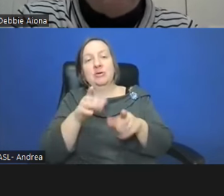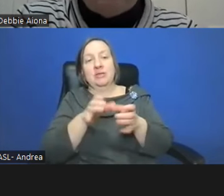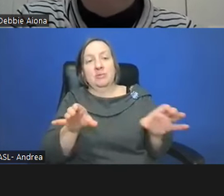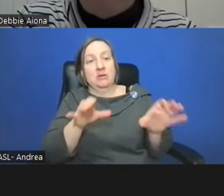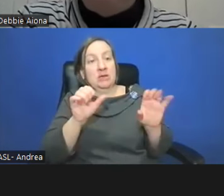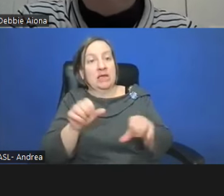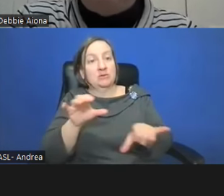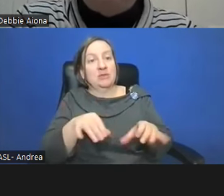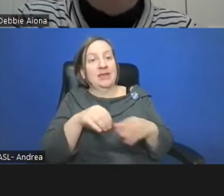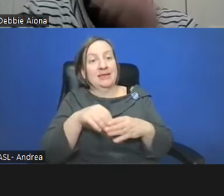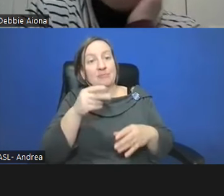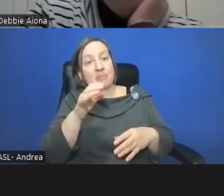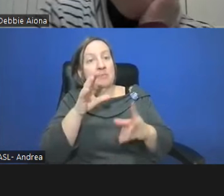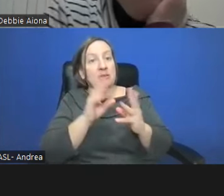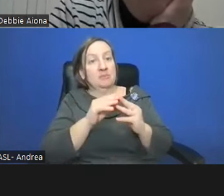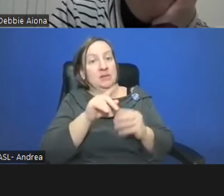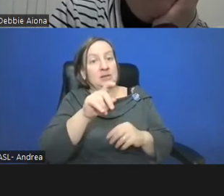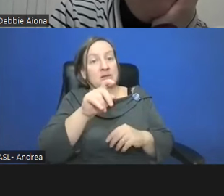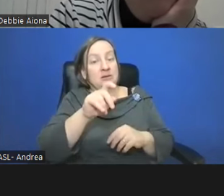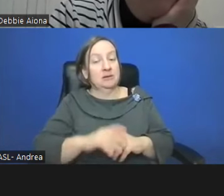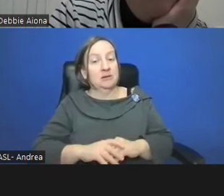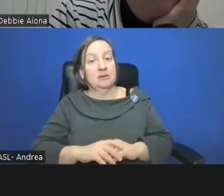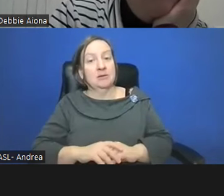allowed to do that in a public meeting?